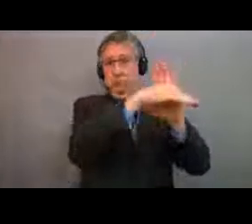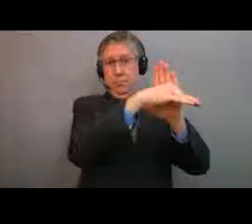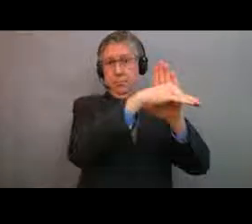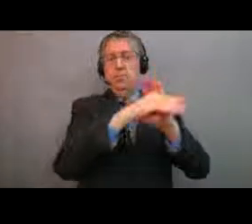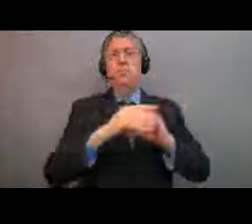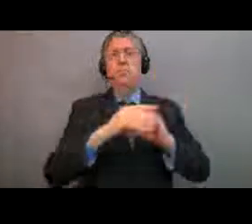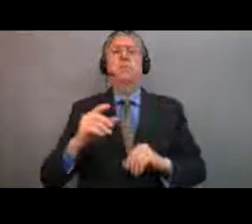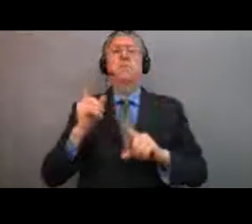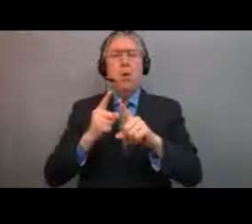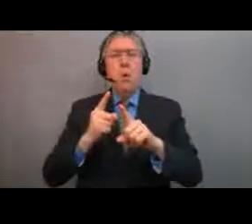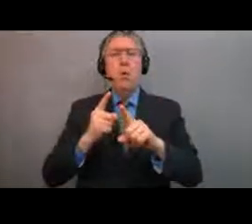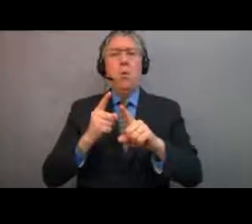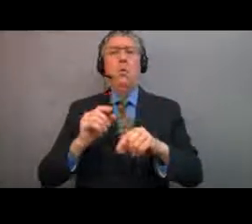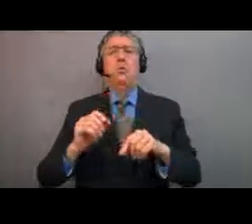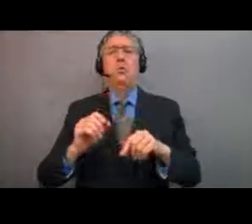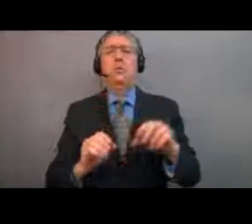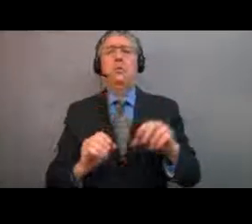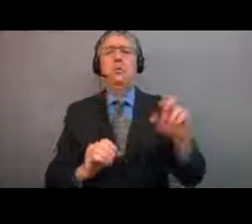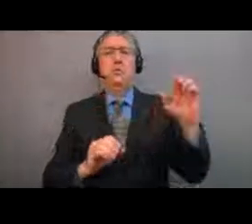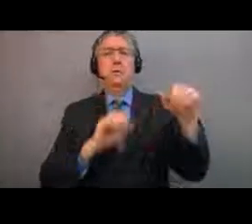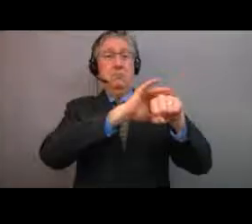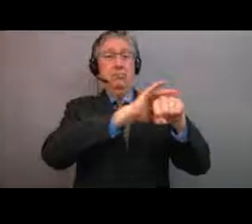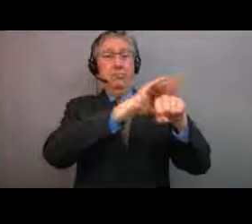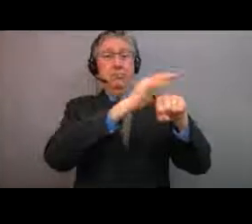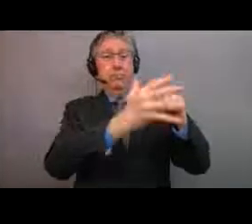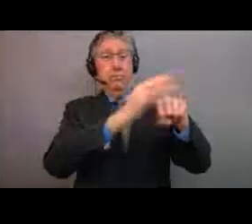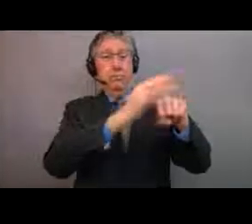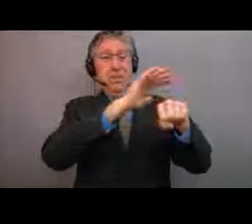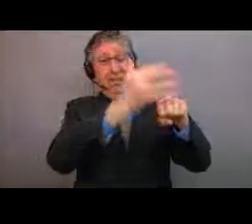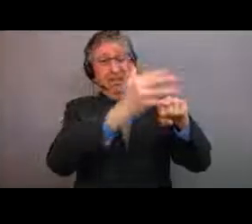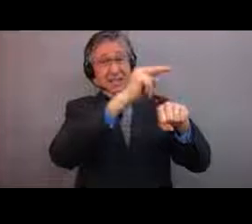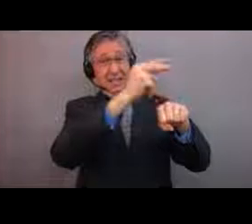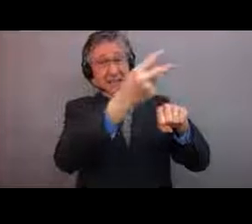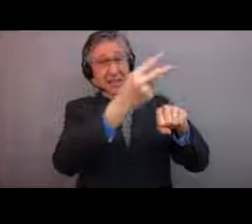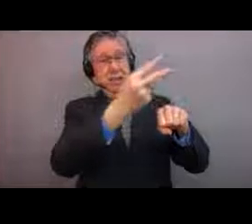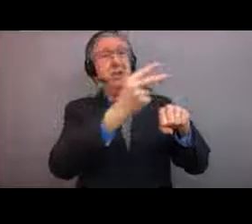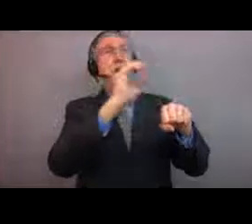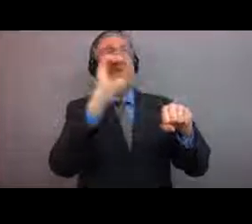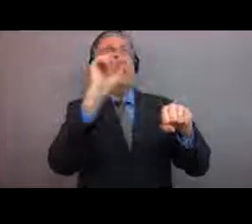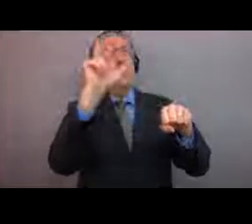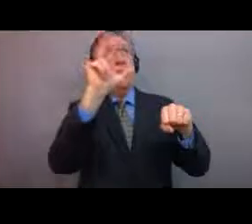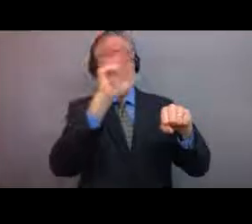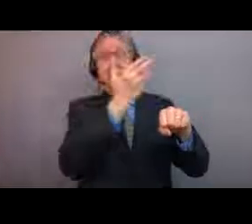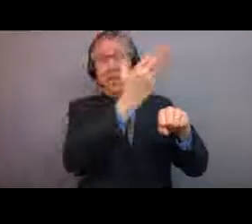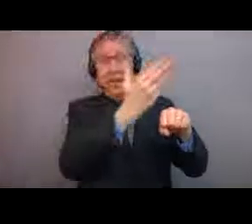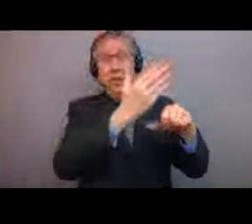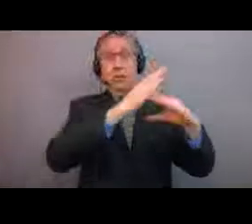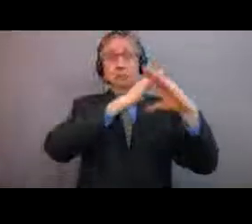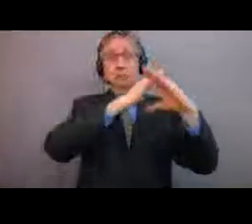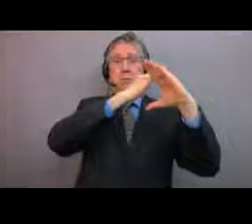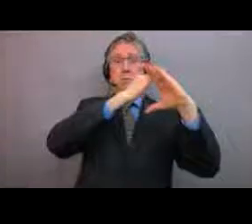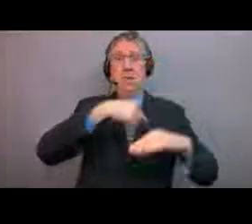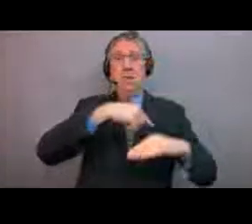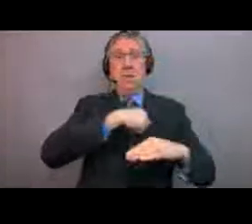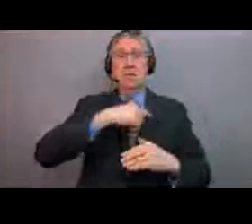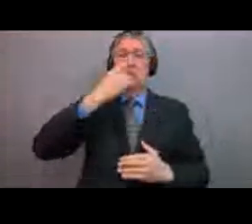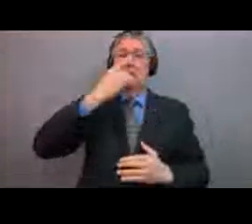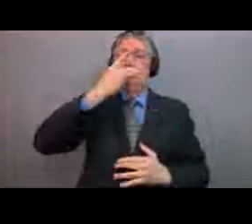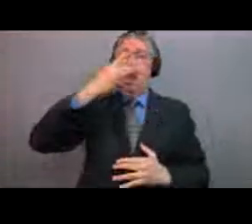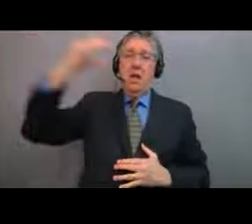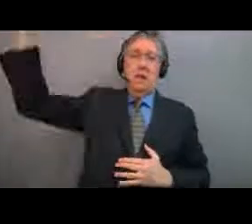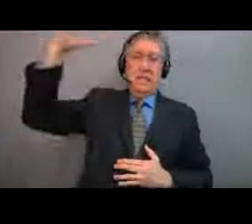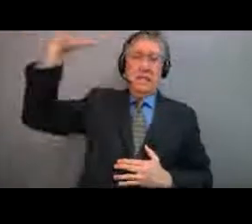ozone, that layer that protects humans and all other living things from the sun's harmful UV radiation. You know, it's easy to forget that life